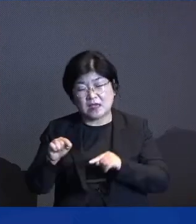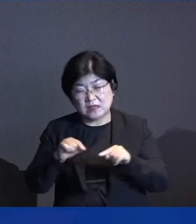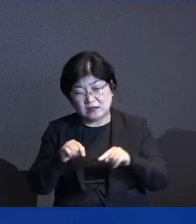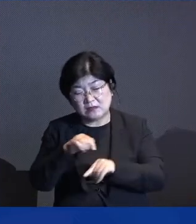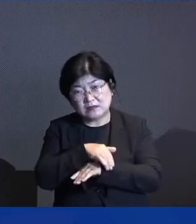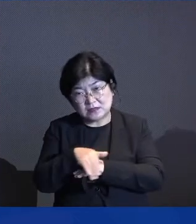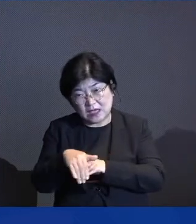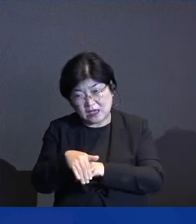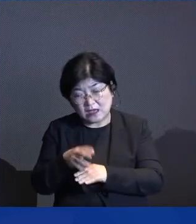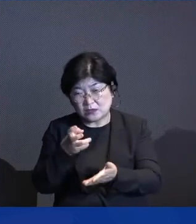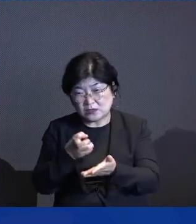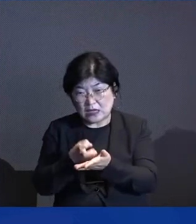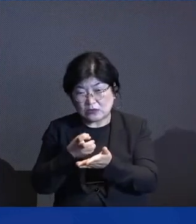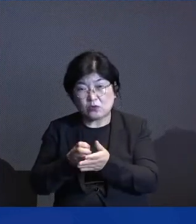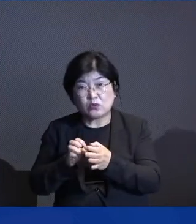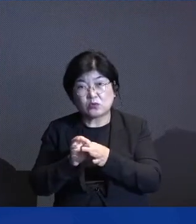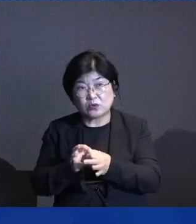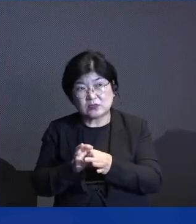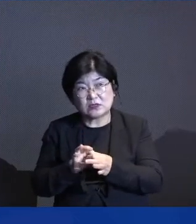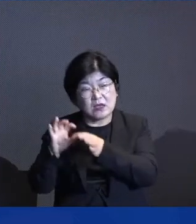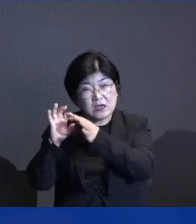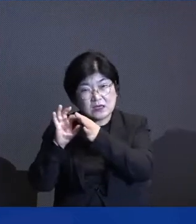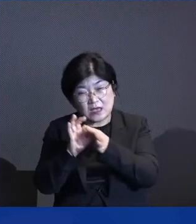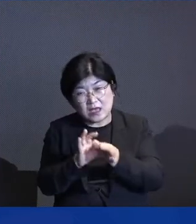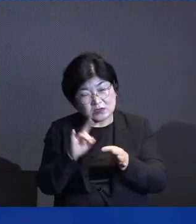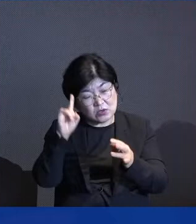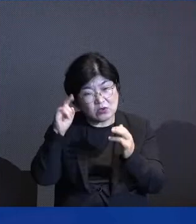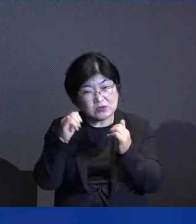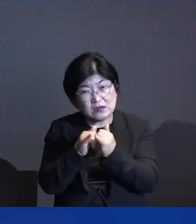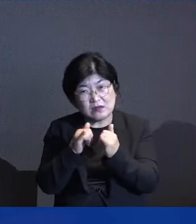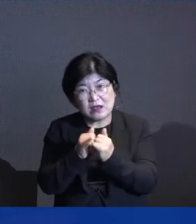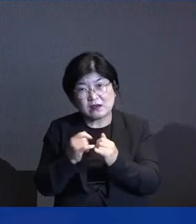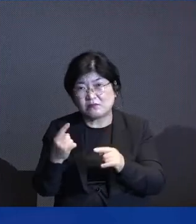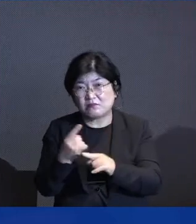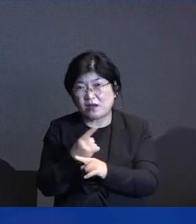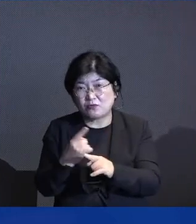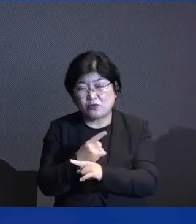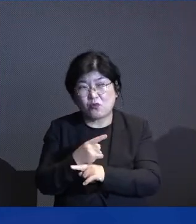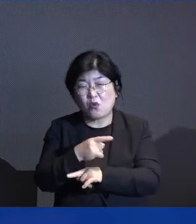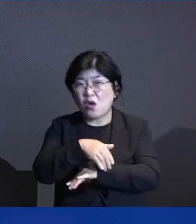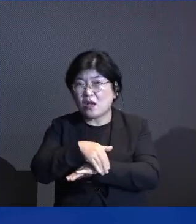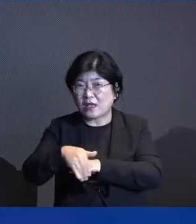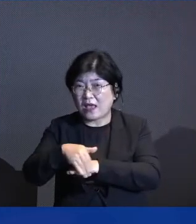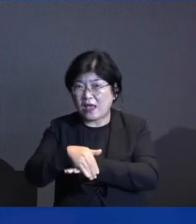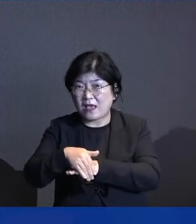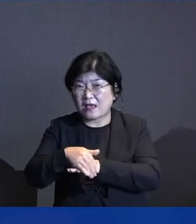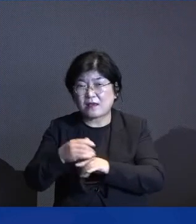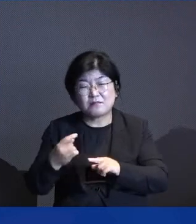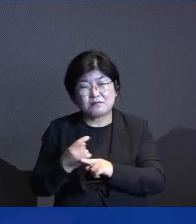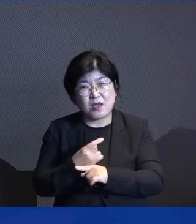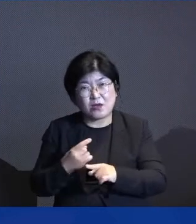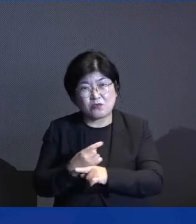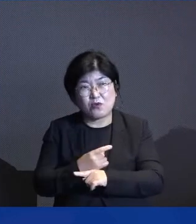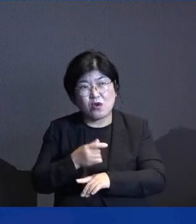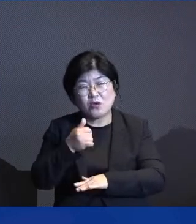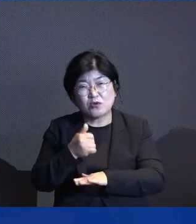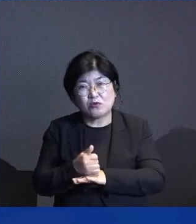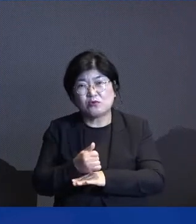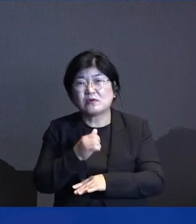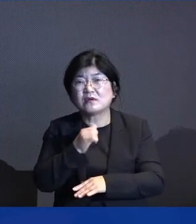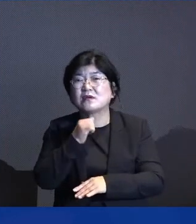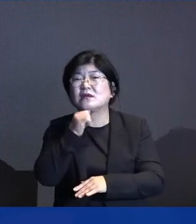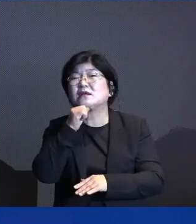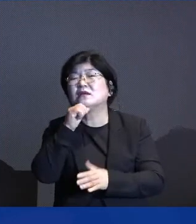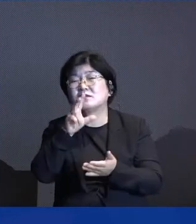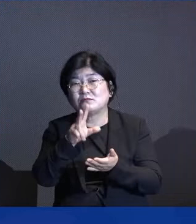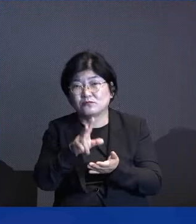or plans to address other issues such as poverty and access to